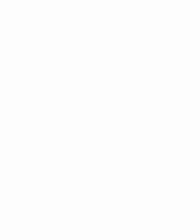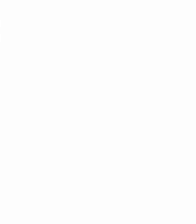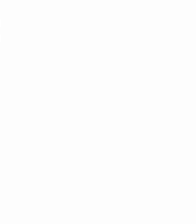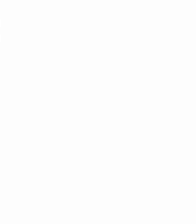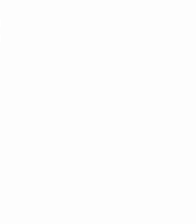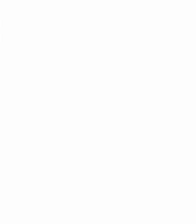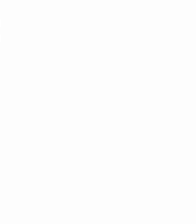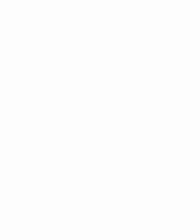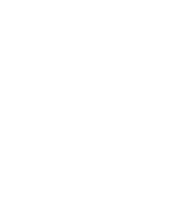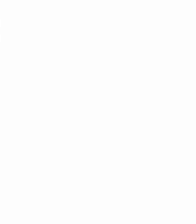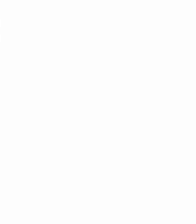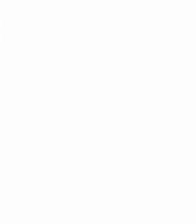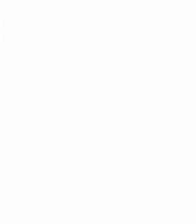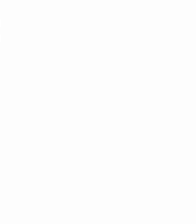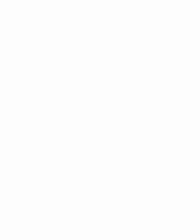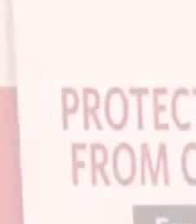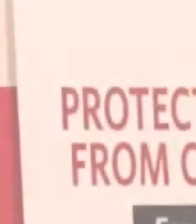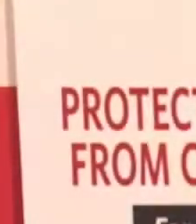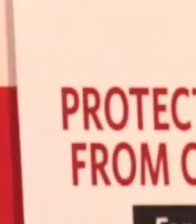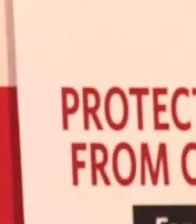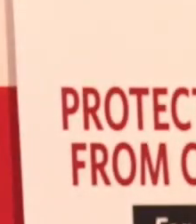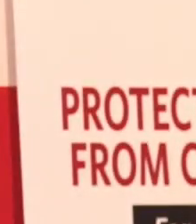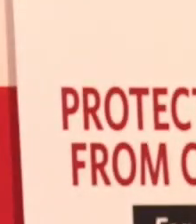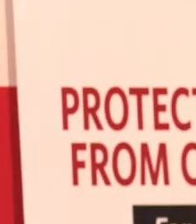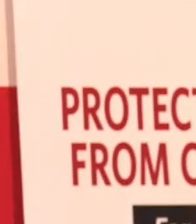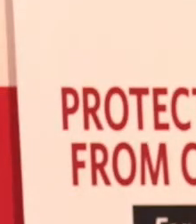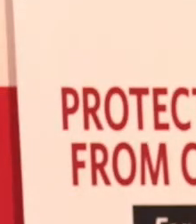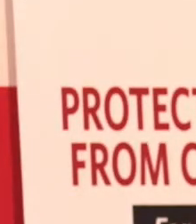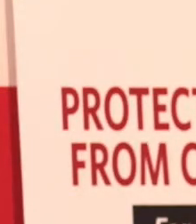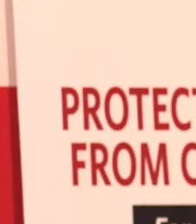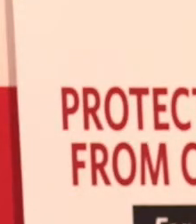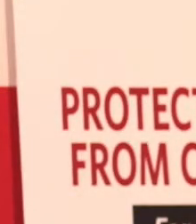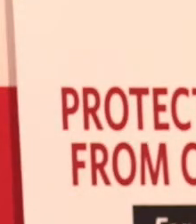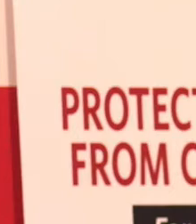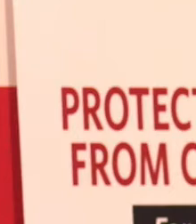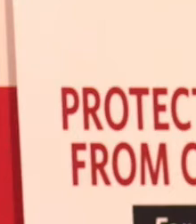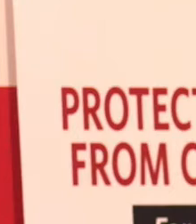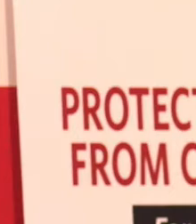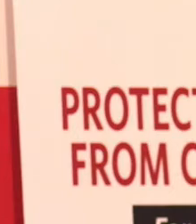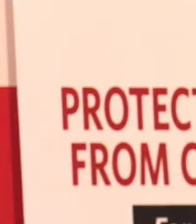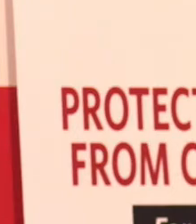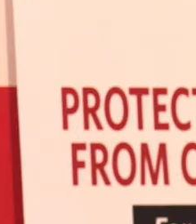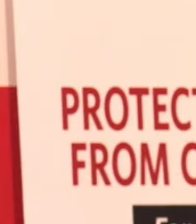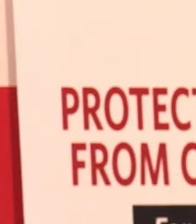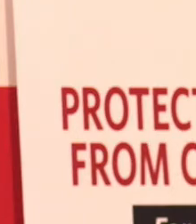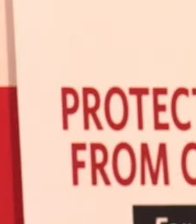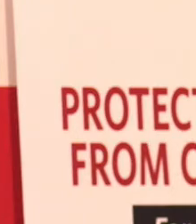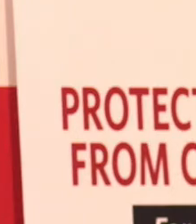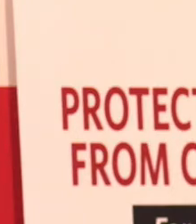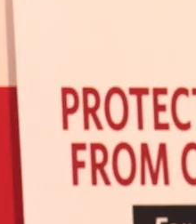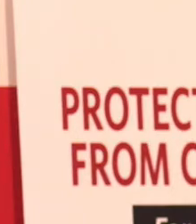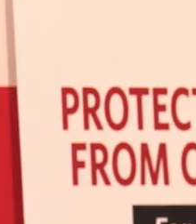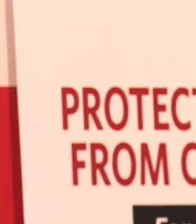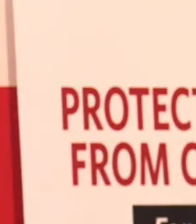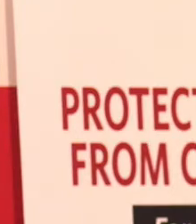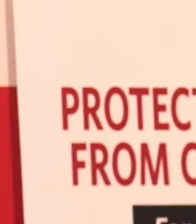here at the COVID-19 Communication Center as we continuously give you updates around COVID-19 in the country.